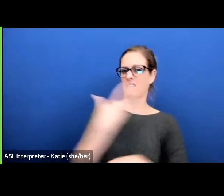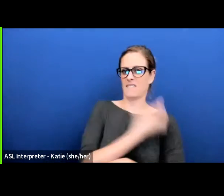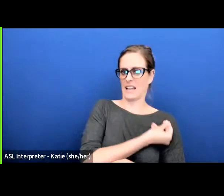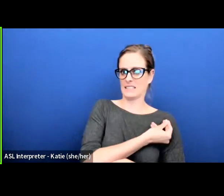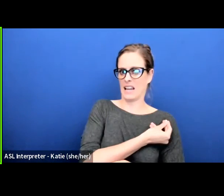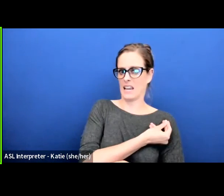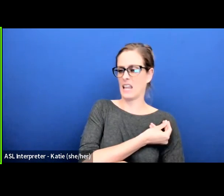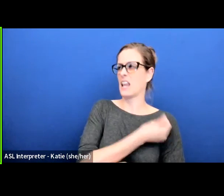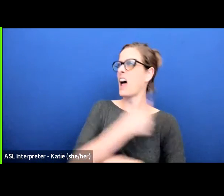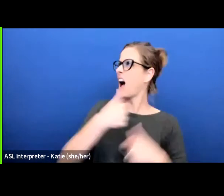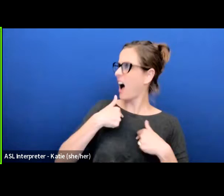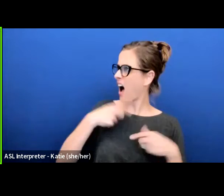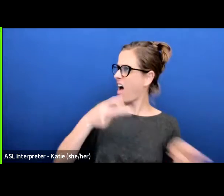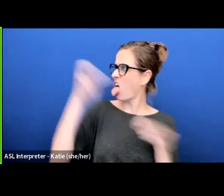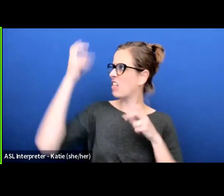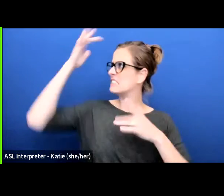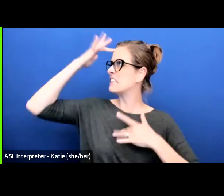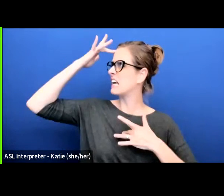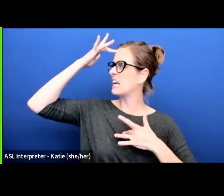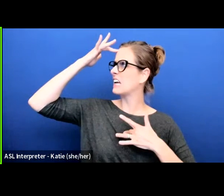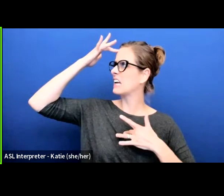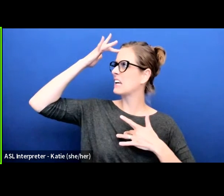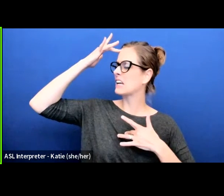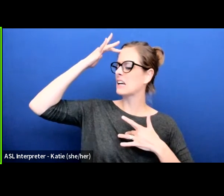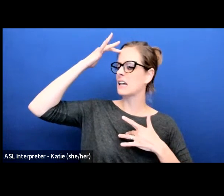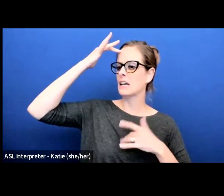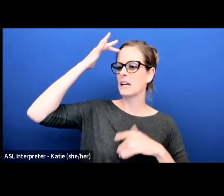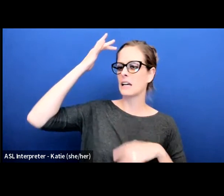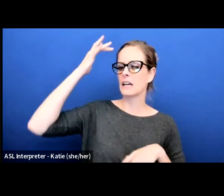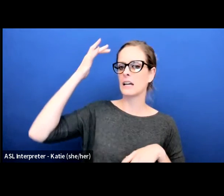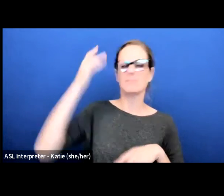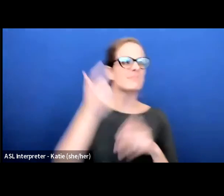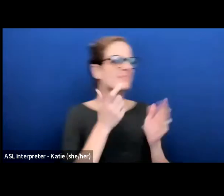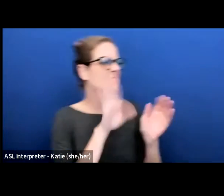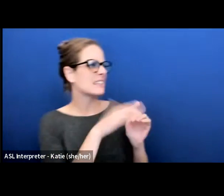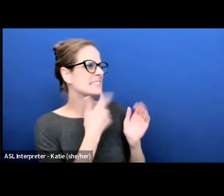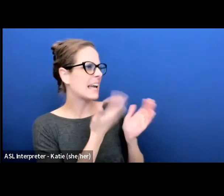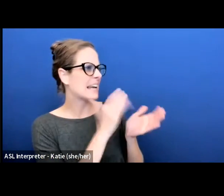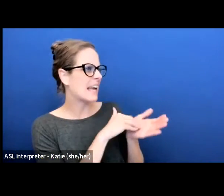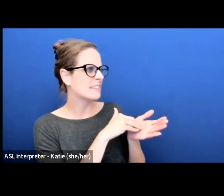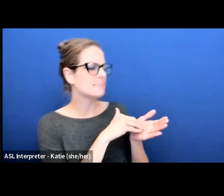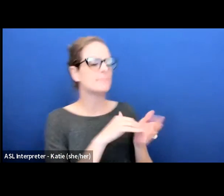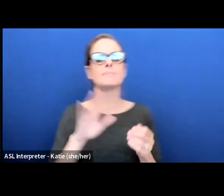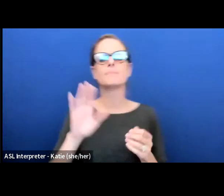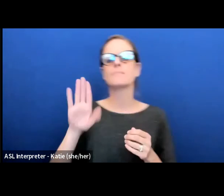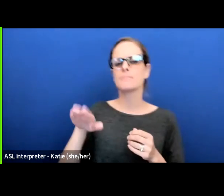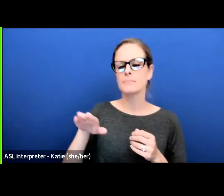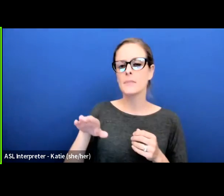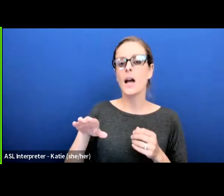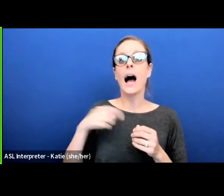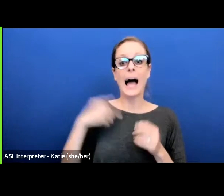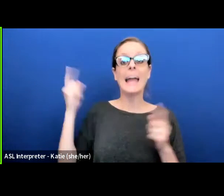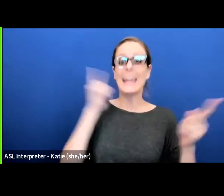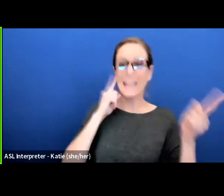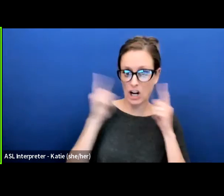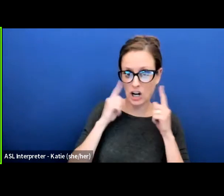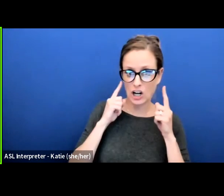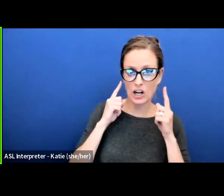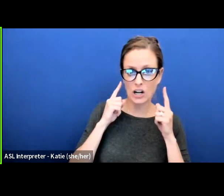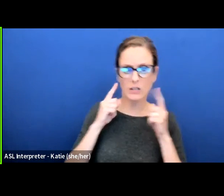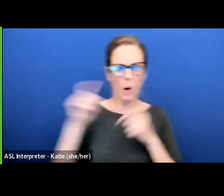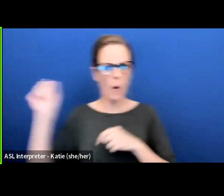sick. And that's why you shouldn't Say it again. require, when the argument that I get from